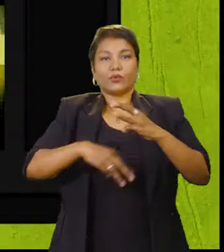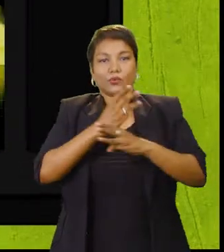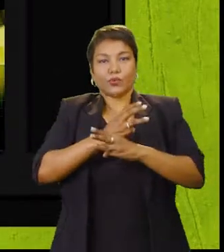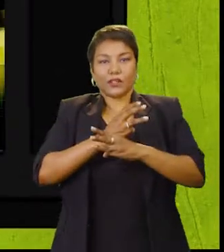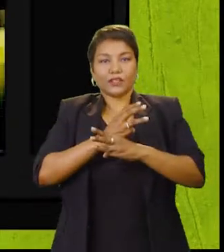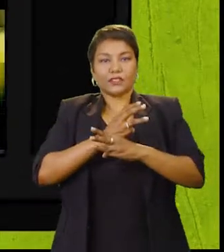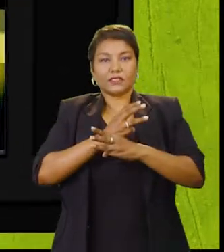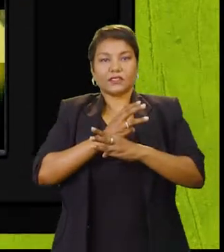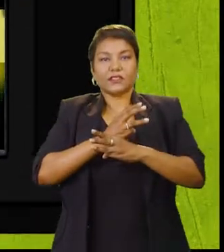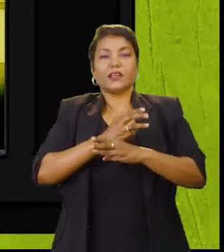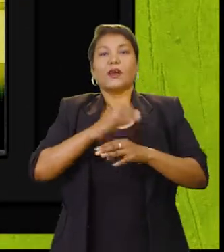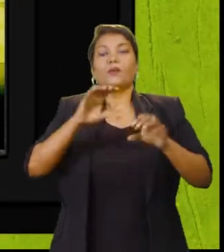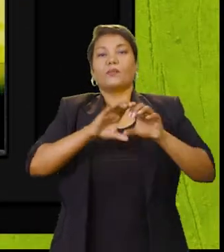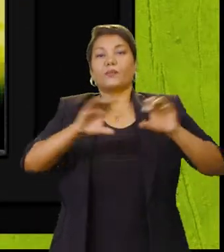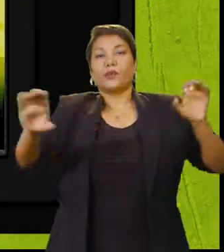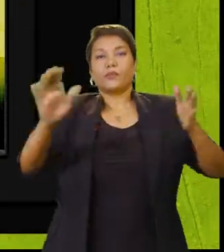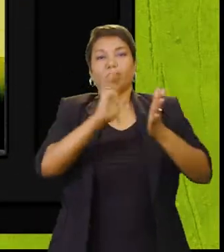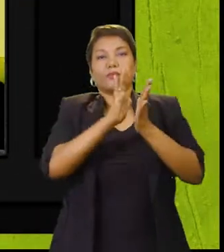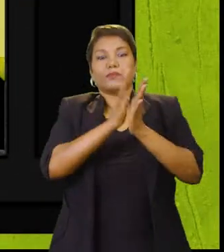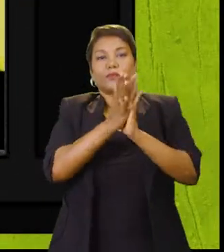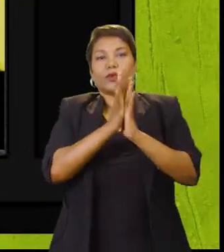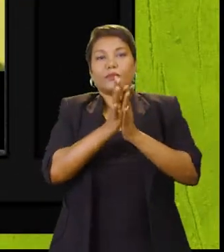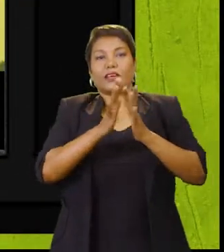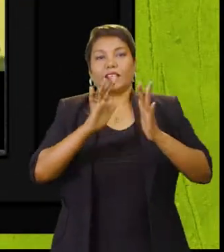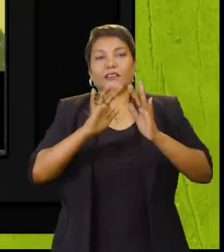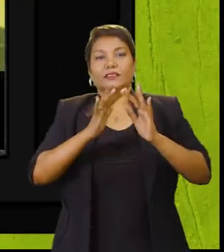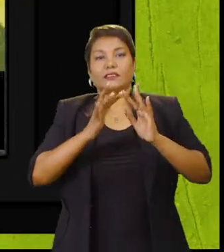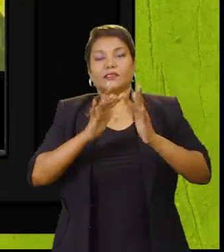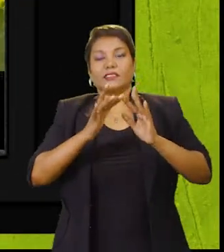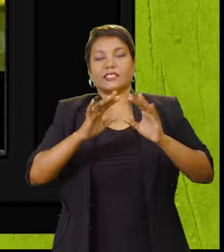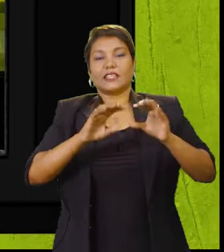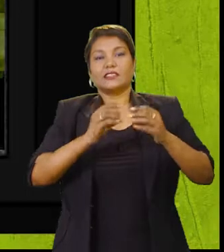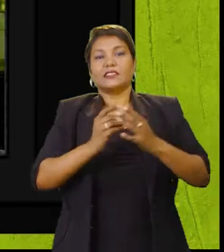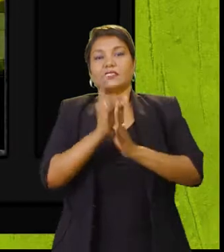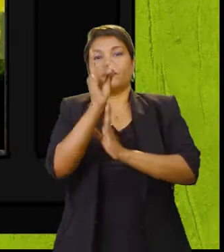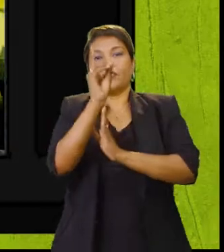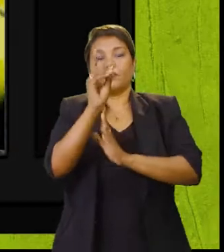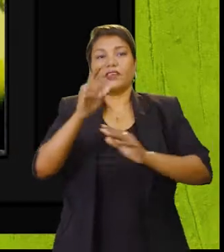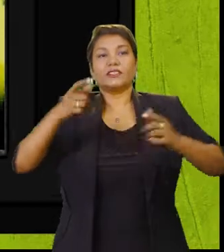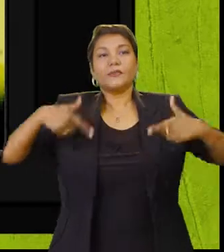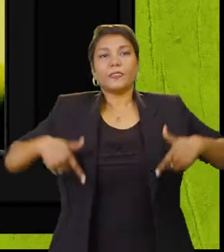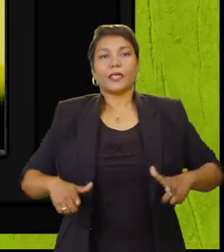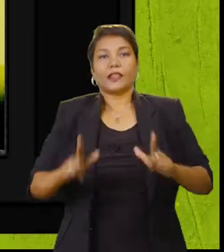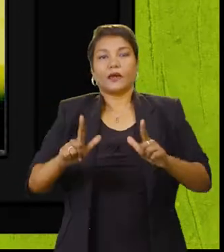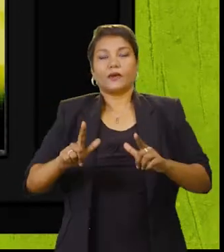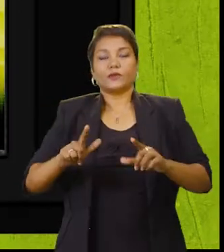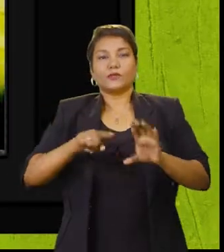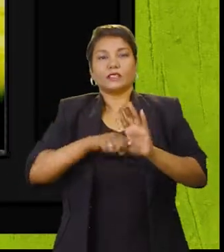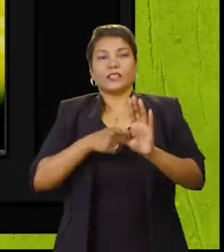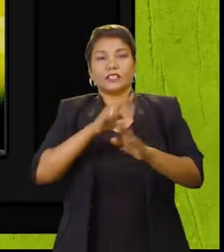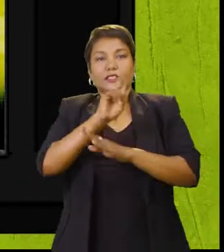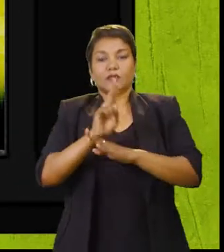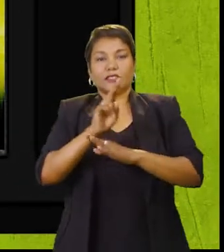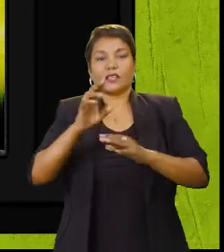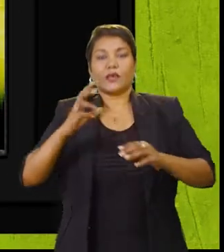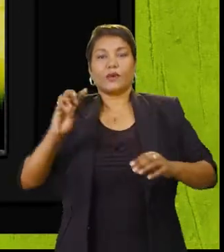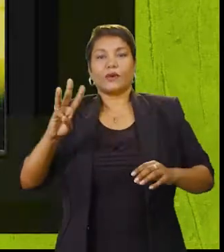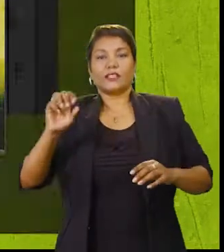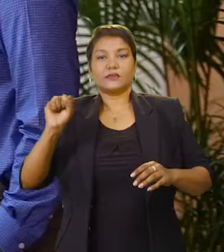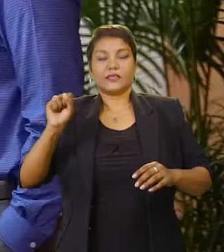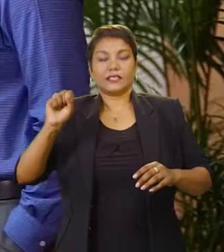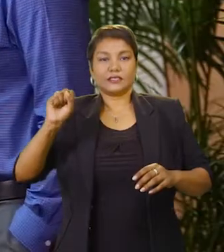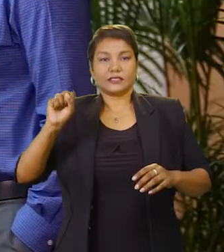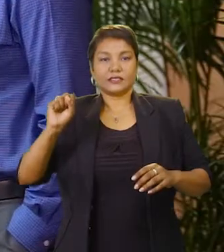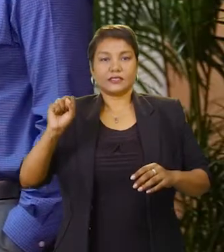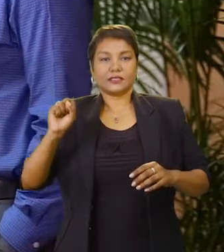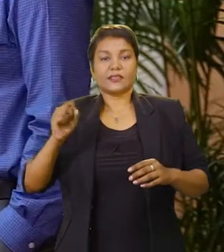broadband development has generated increased interest in innovative ways to use available spectrum. Keith Sinclair from Adaptrum, one